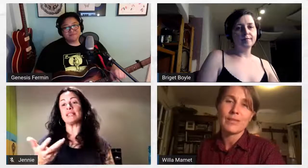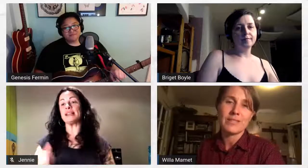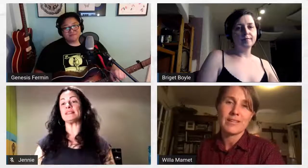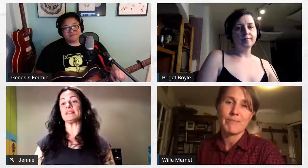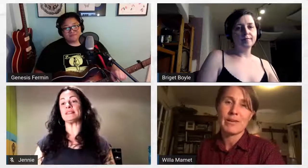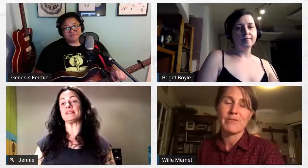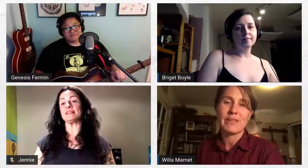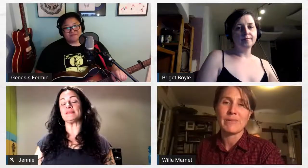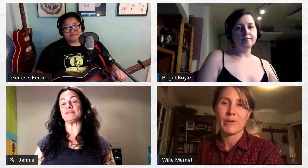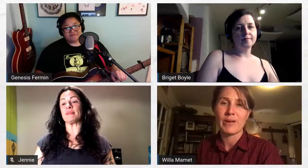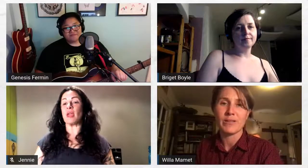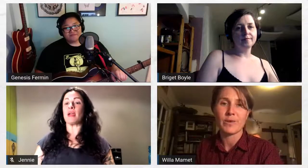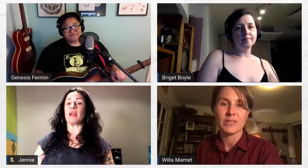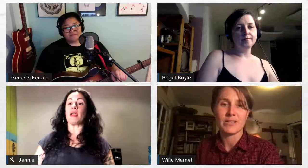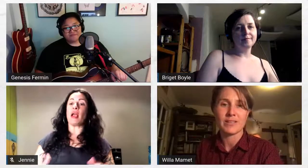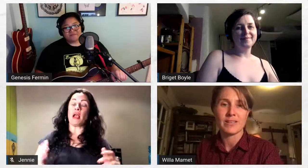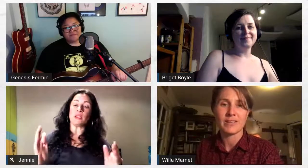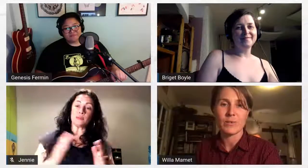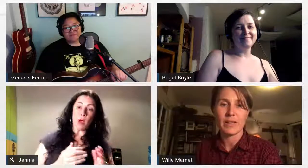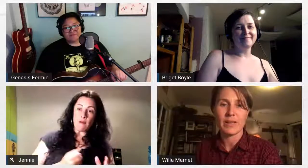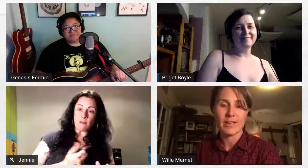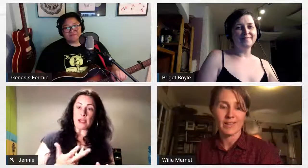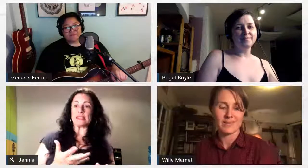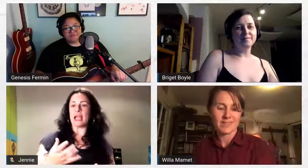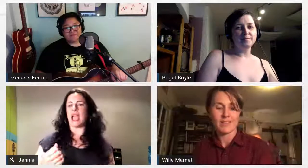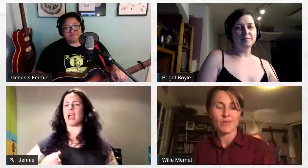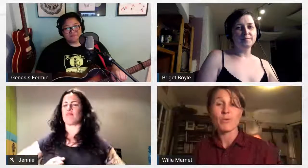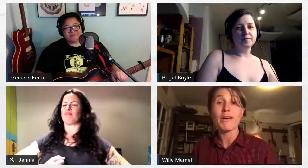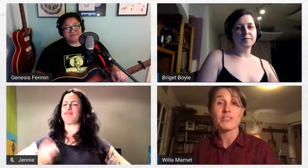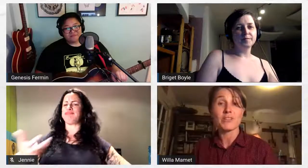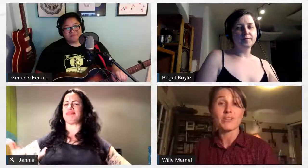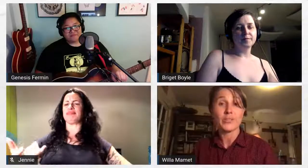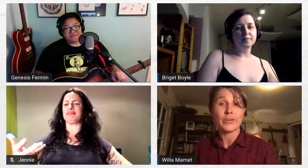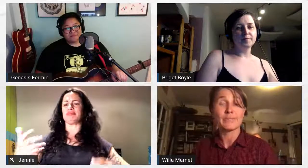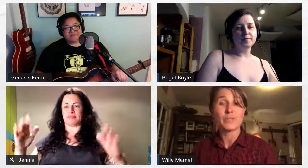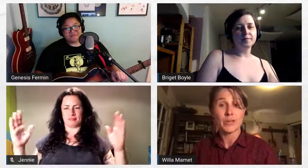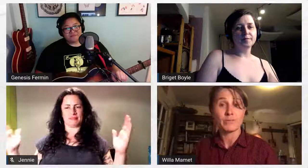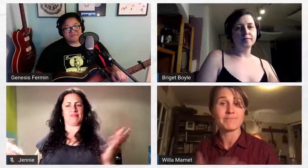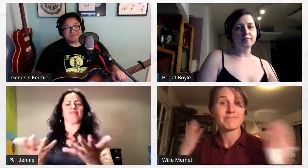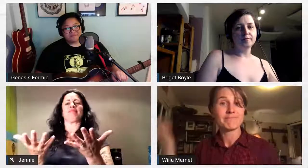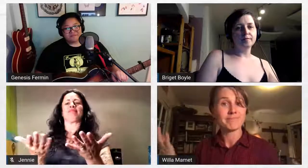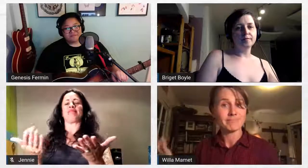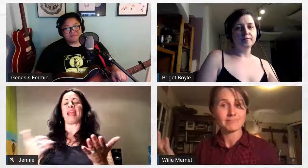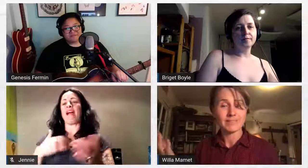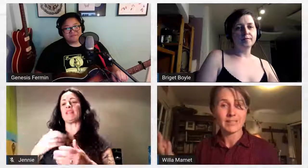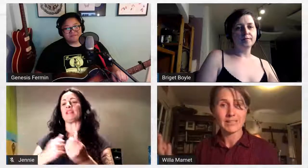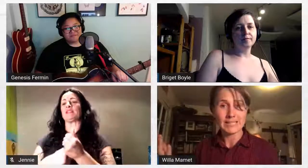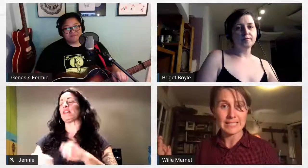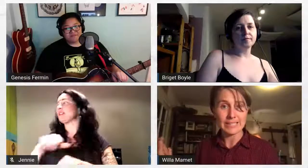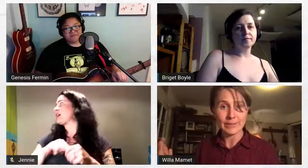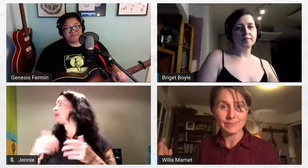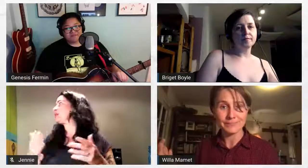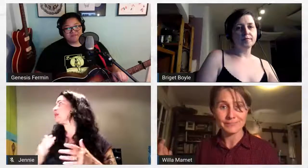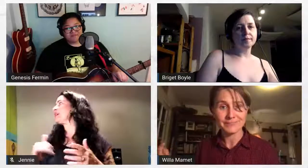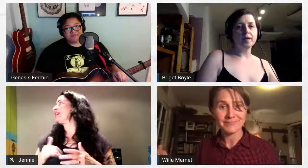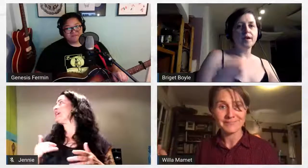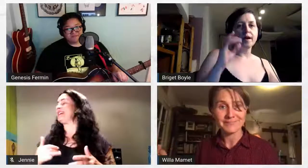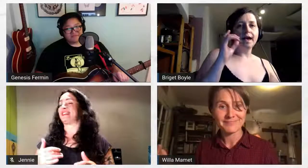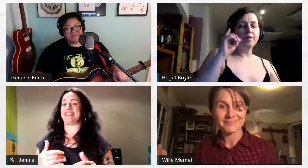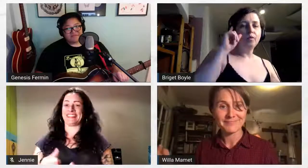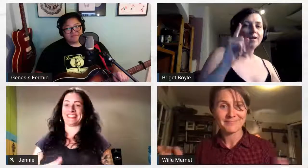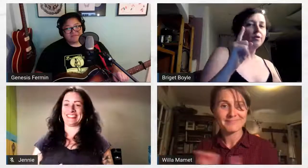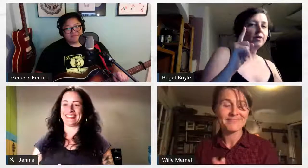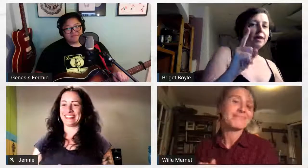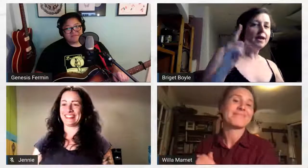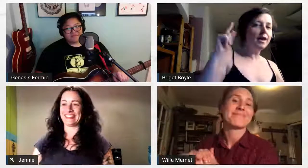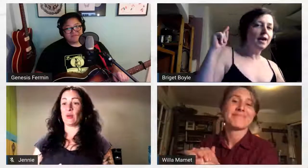physical voices and big V poetic voices in this way. And we have each other to do it. So let's continue.